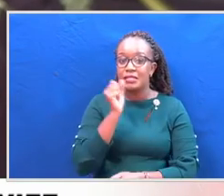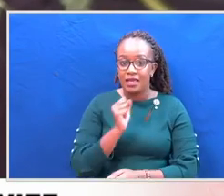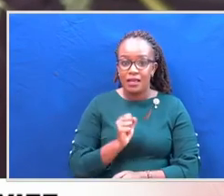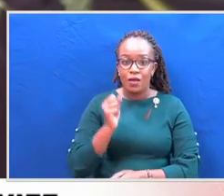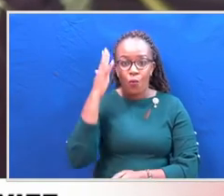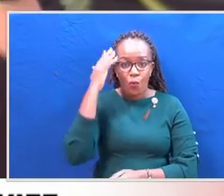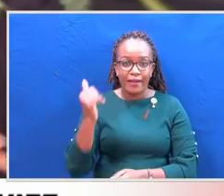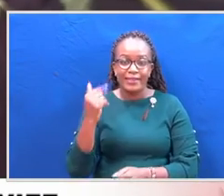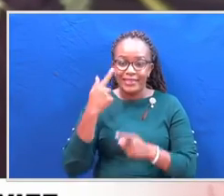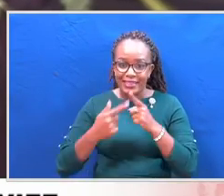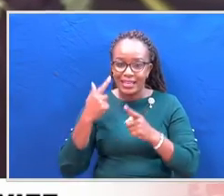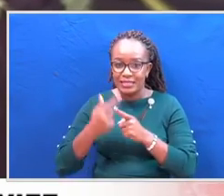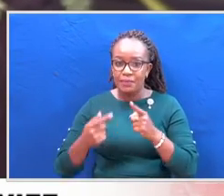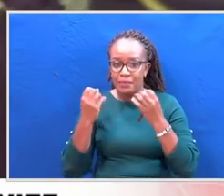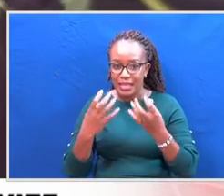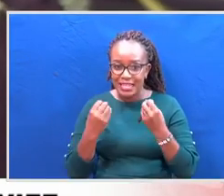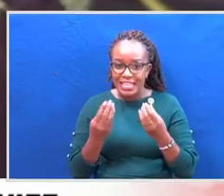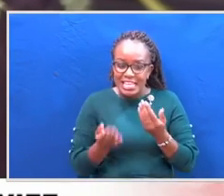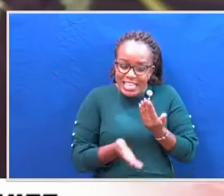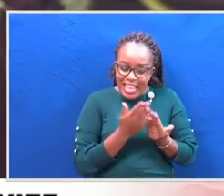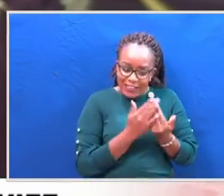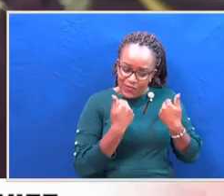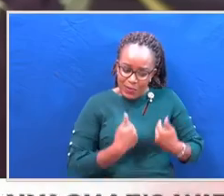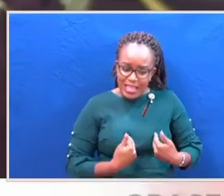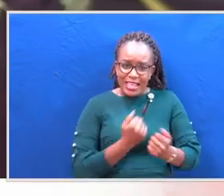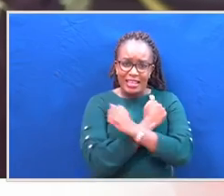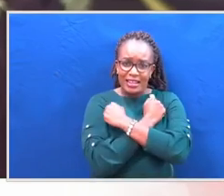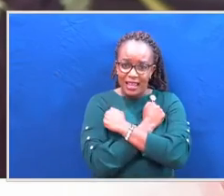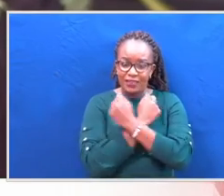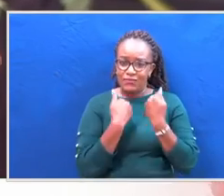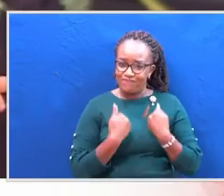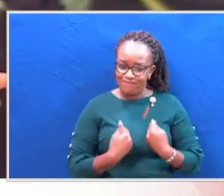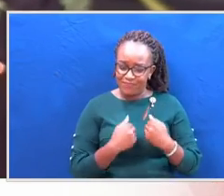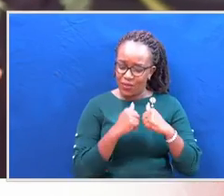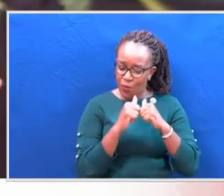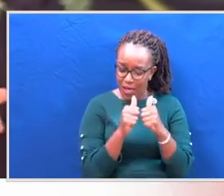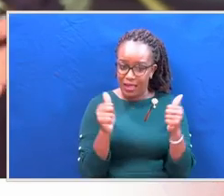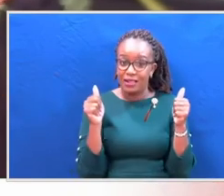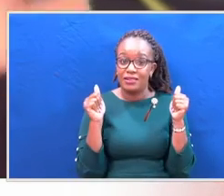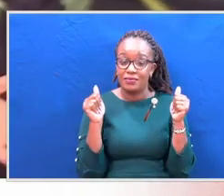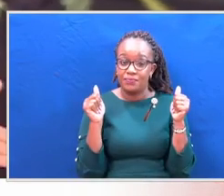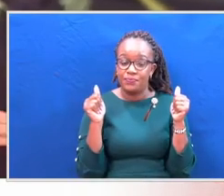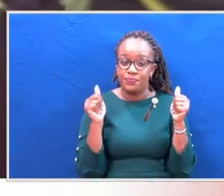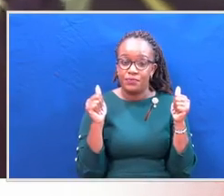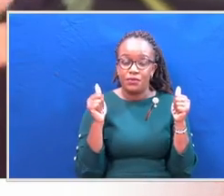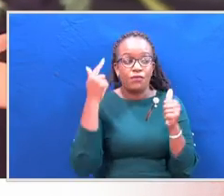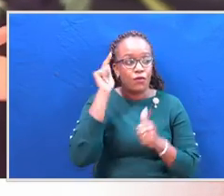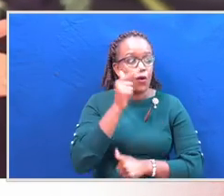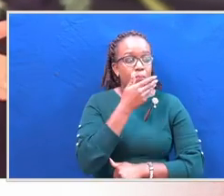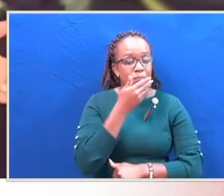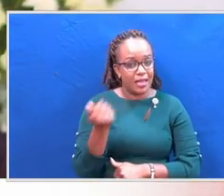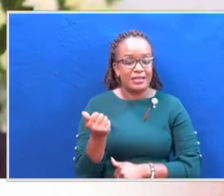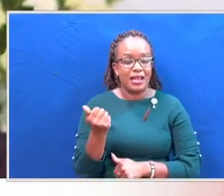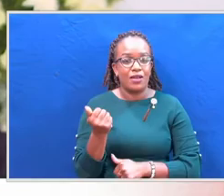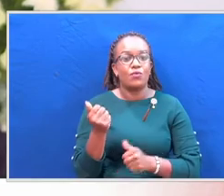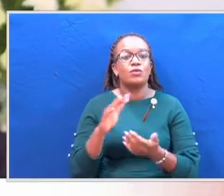the years he had invested in me, he had loved me so deeply, and for better was so